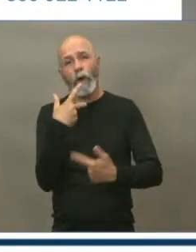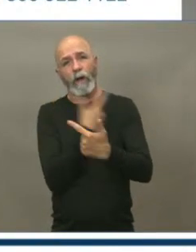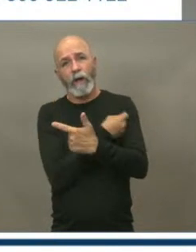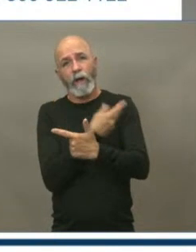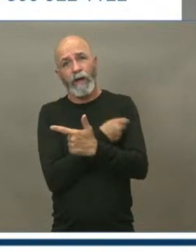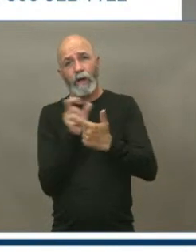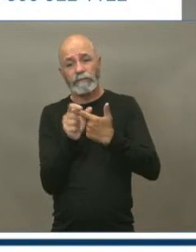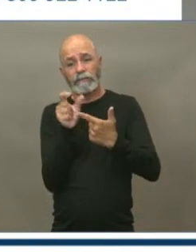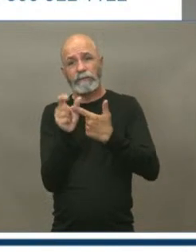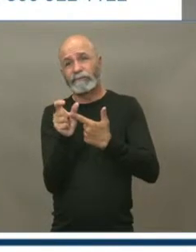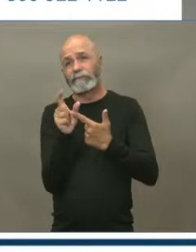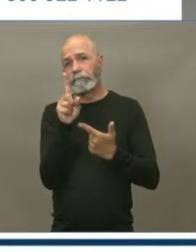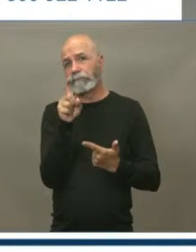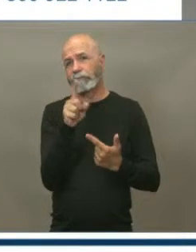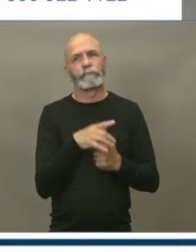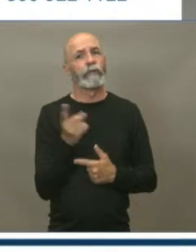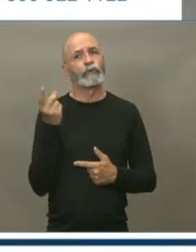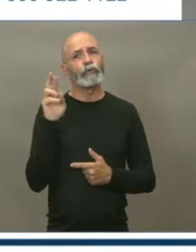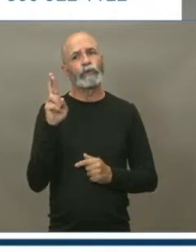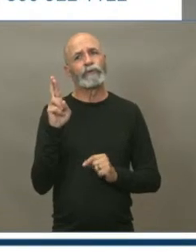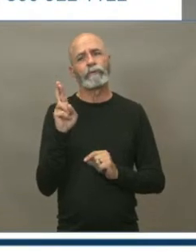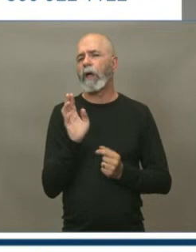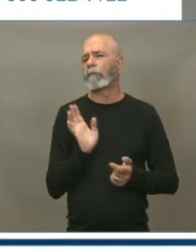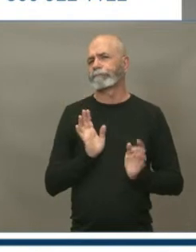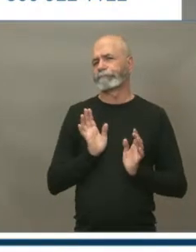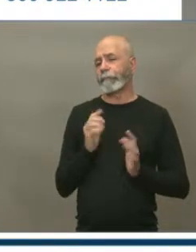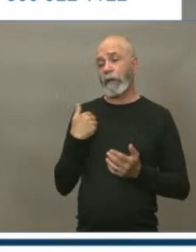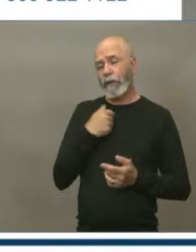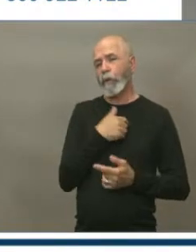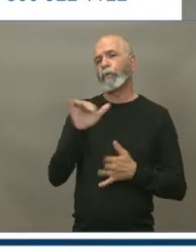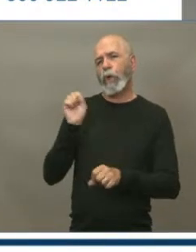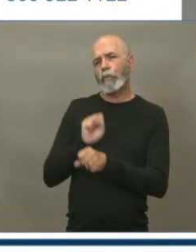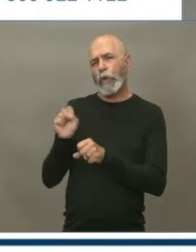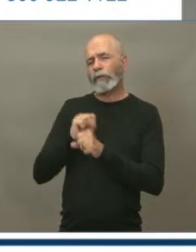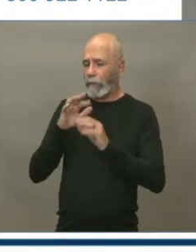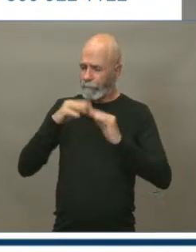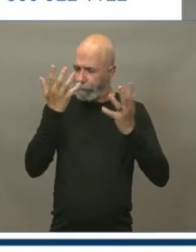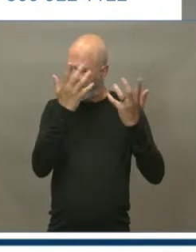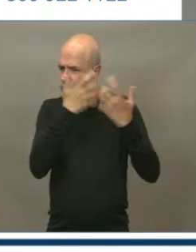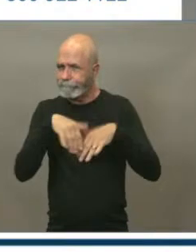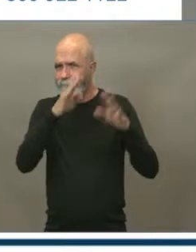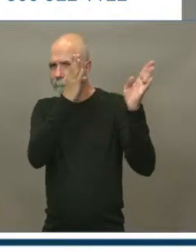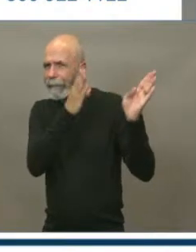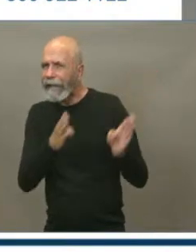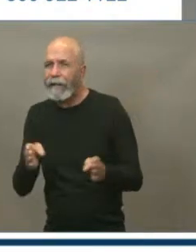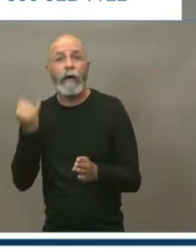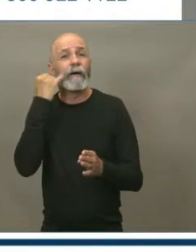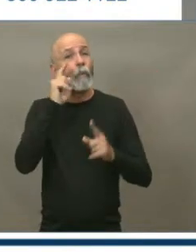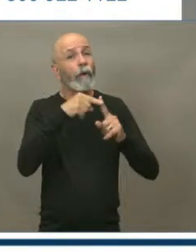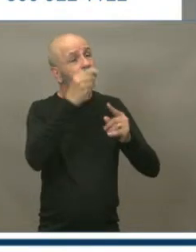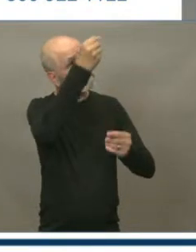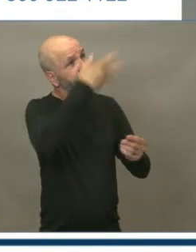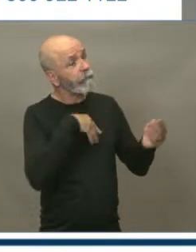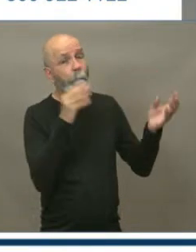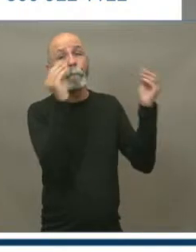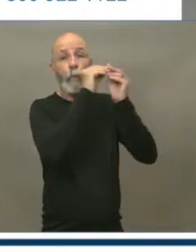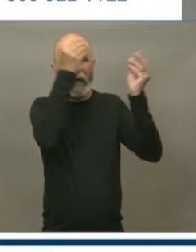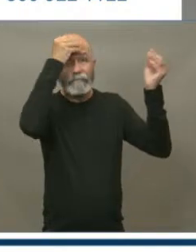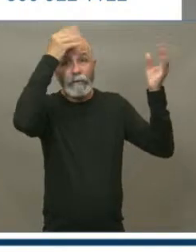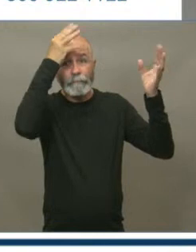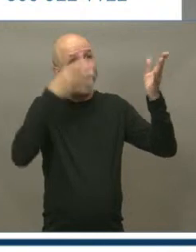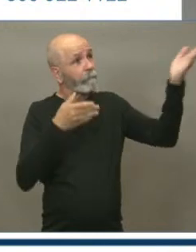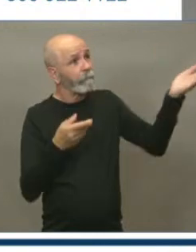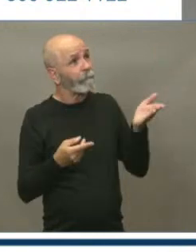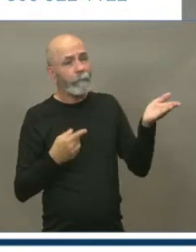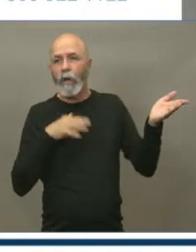second dose planning, we are working on a plan, and we'll be able to communicate it as we start to communicate the details of second dose planning. People who were